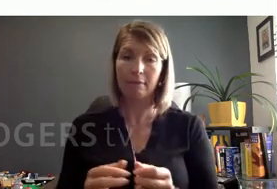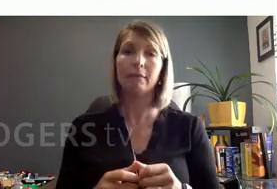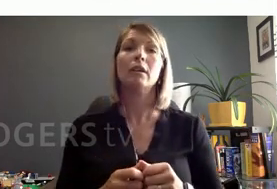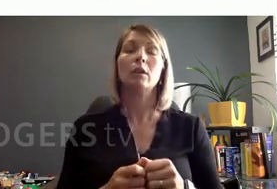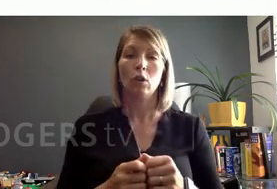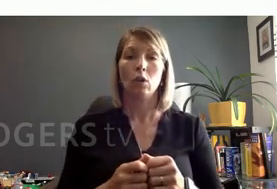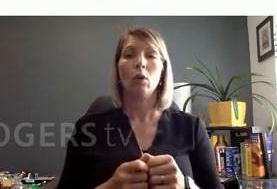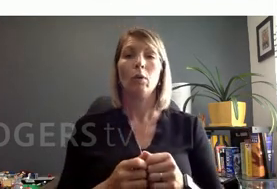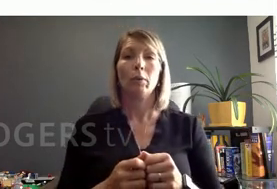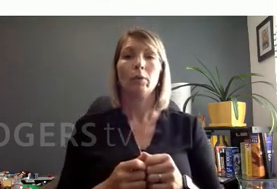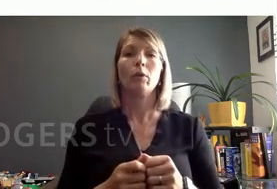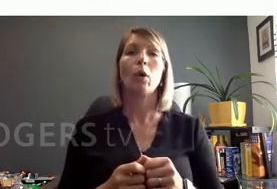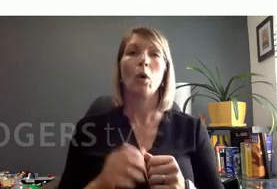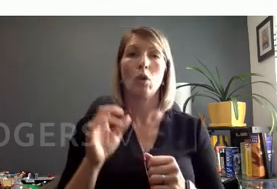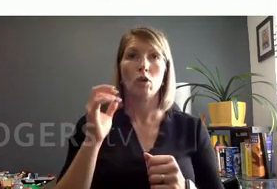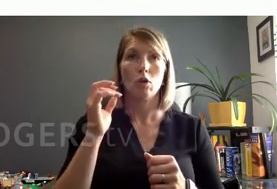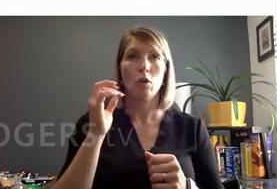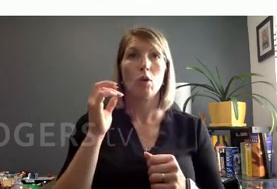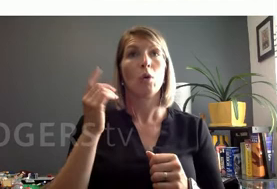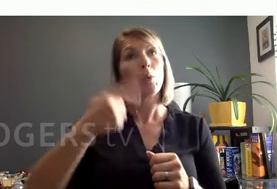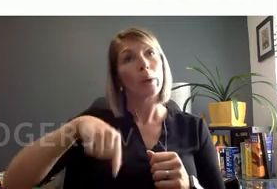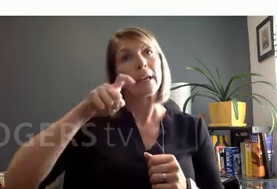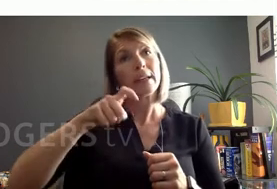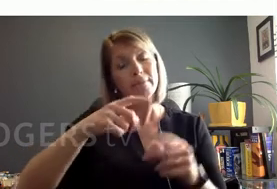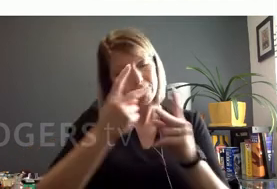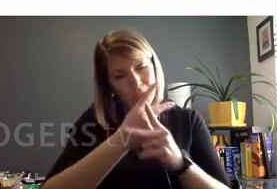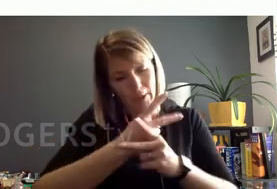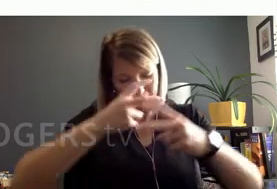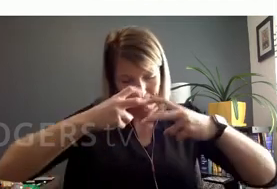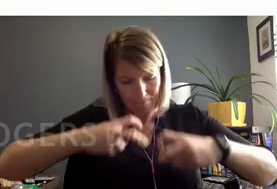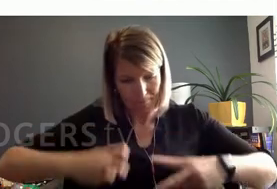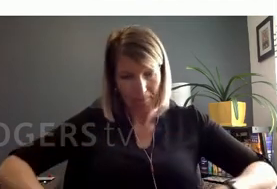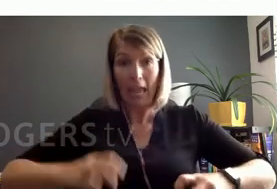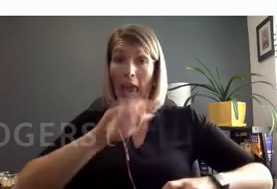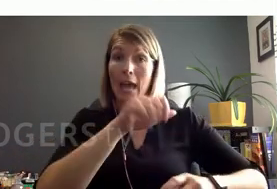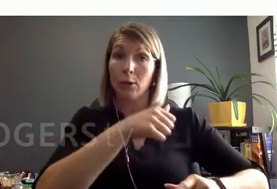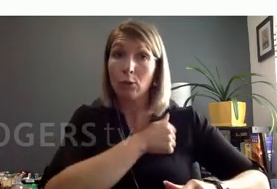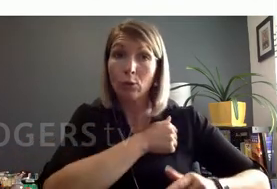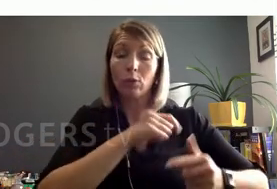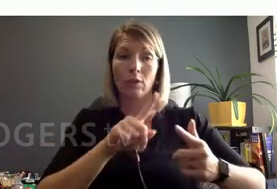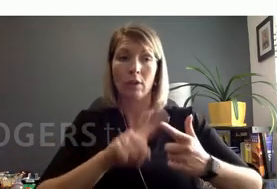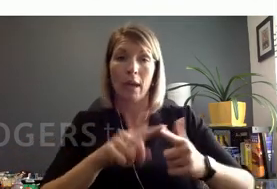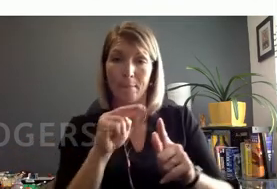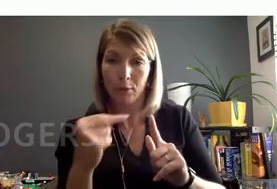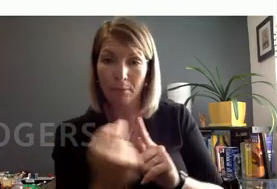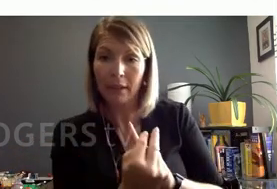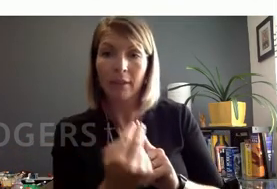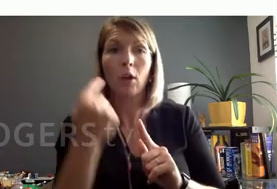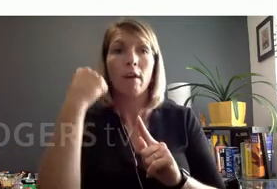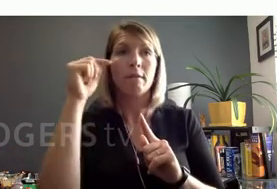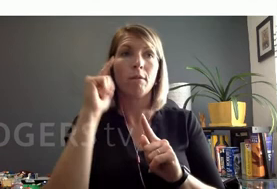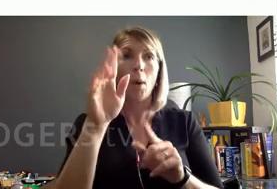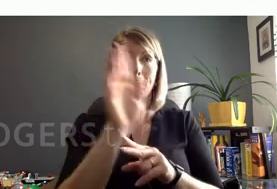the perceptions and attitudes of employer, you know, towards